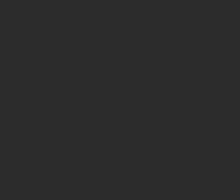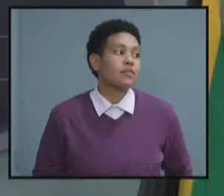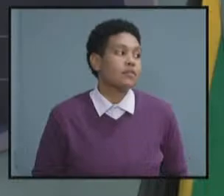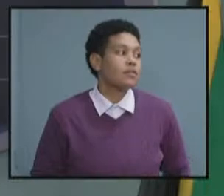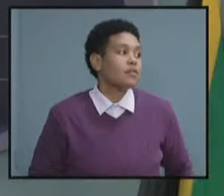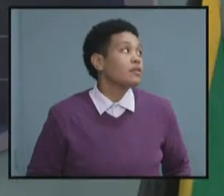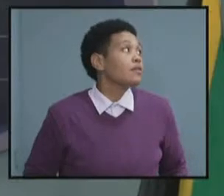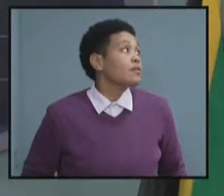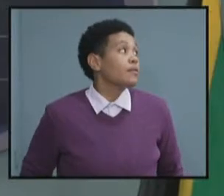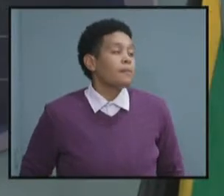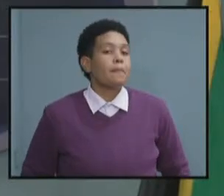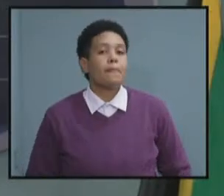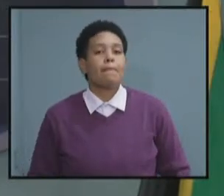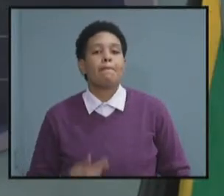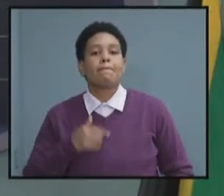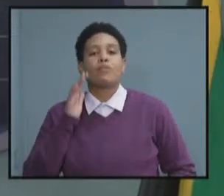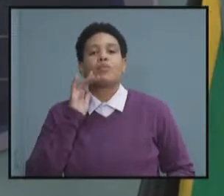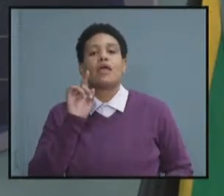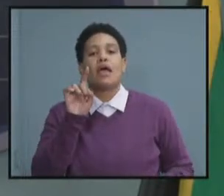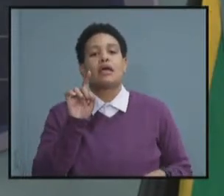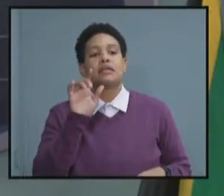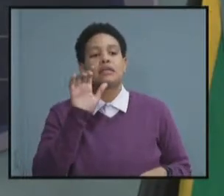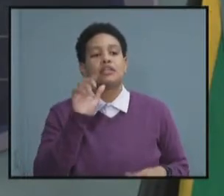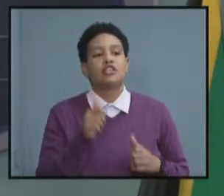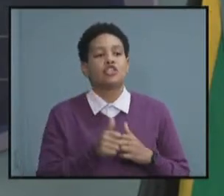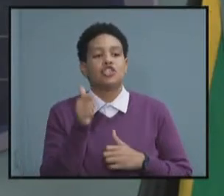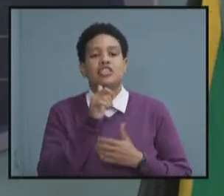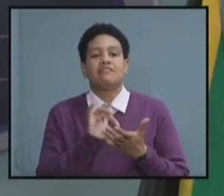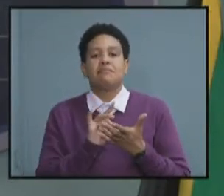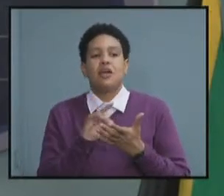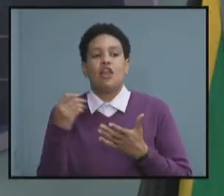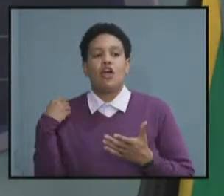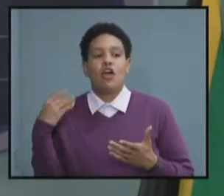I'm going to ask the CMO to